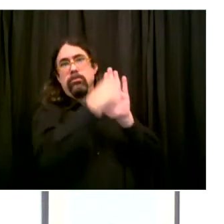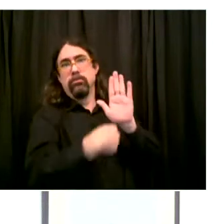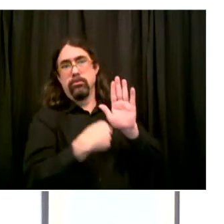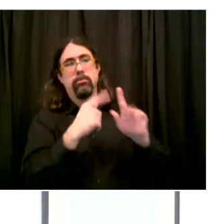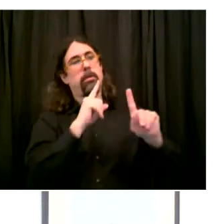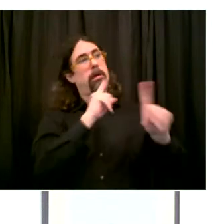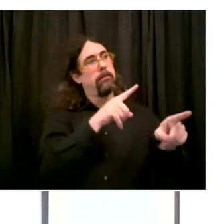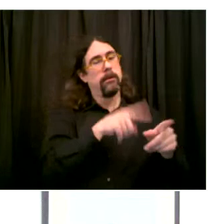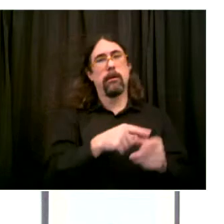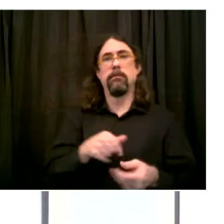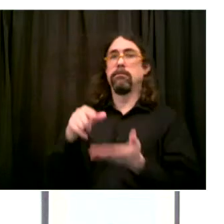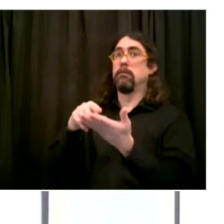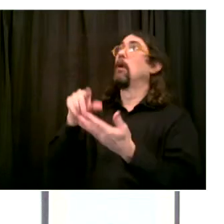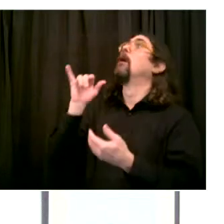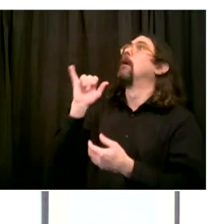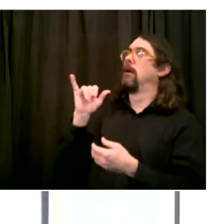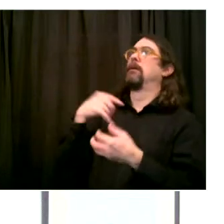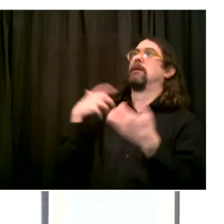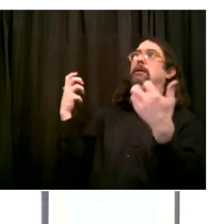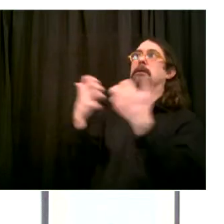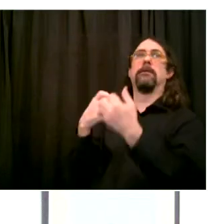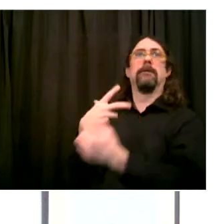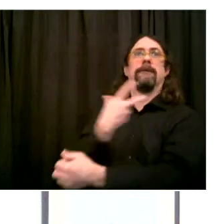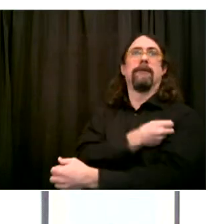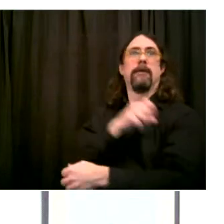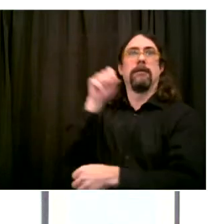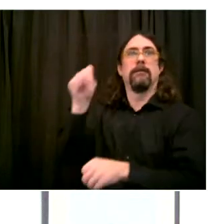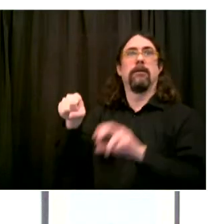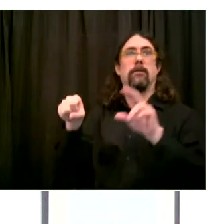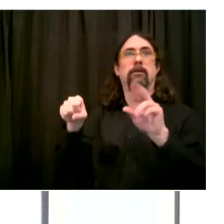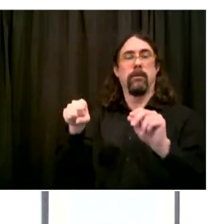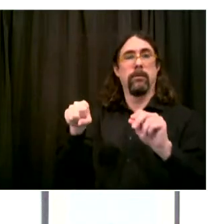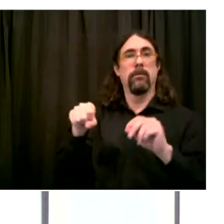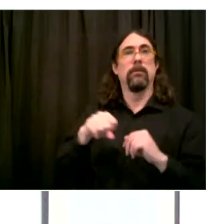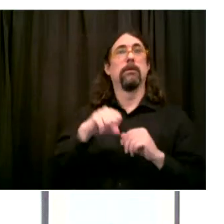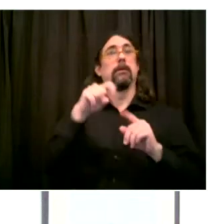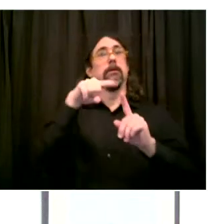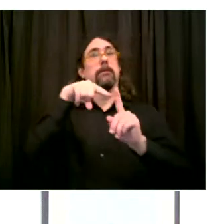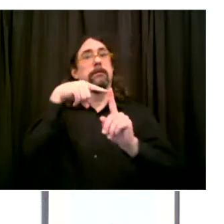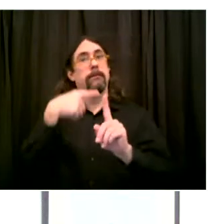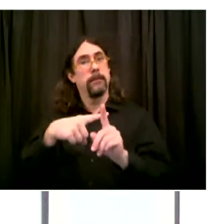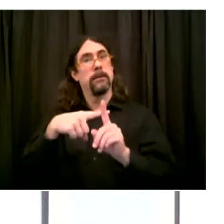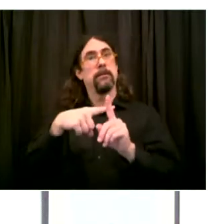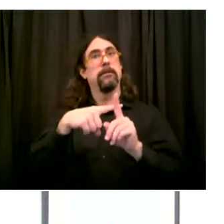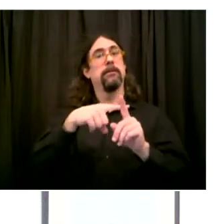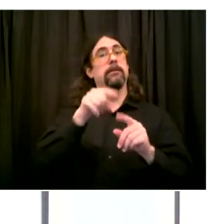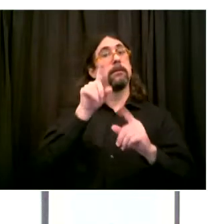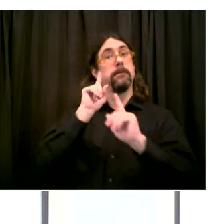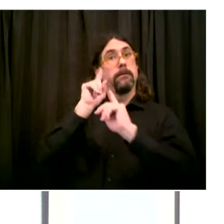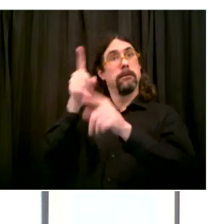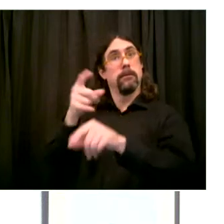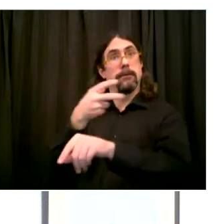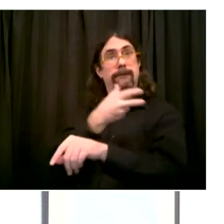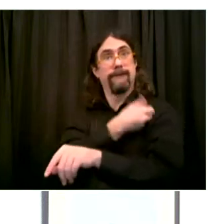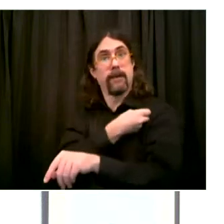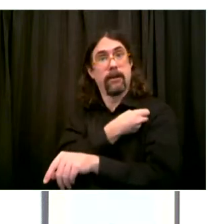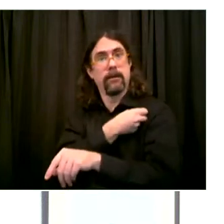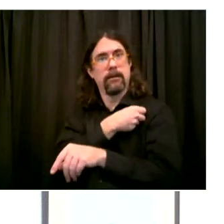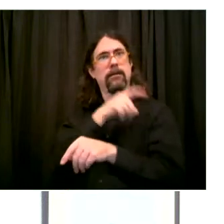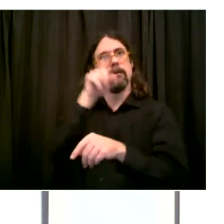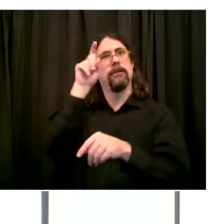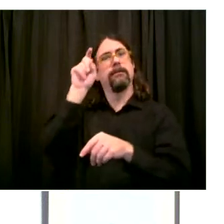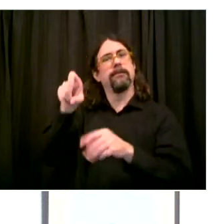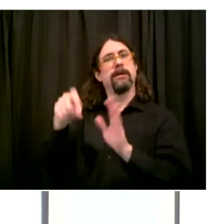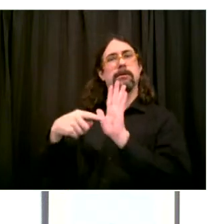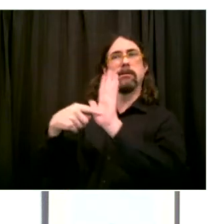eligibility, with some sort of documentation when they arrive there. If they can't do so, then unfortunately they do